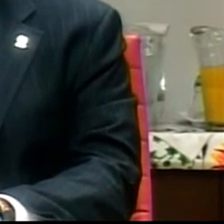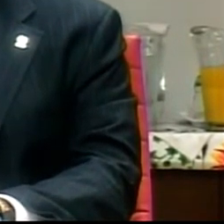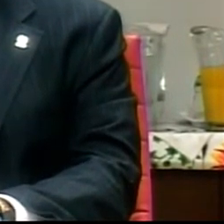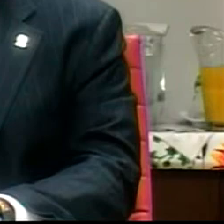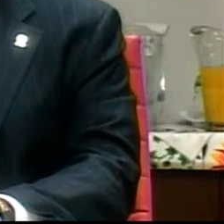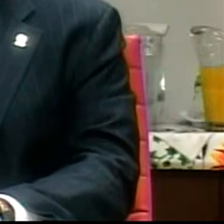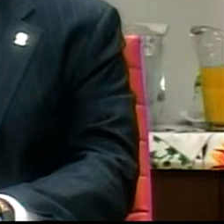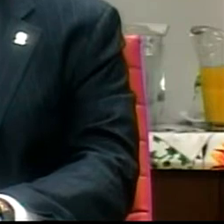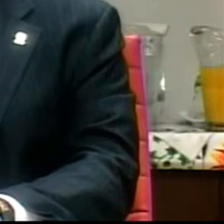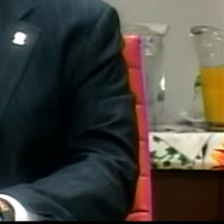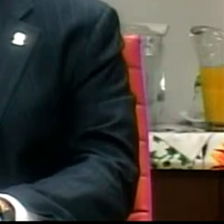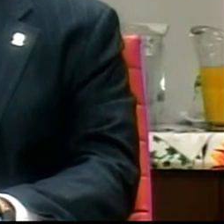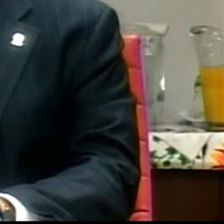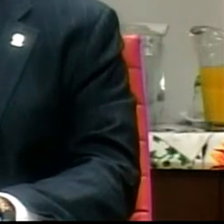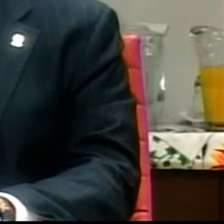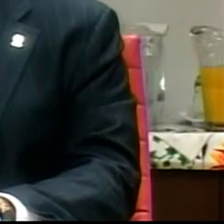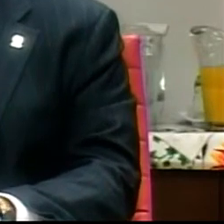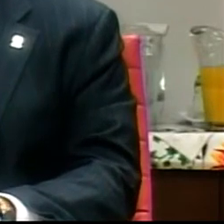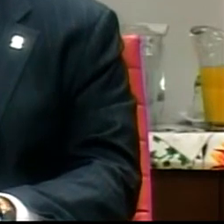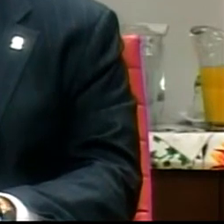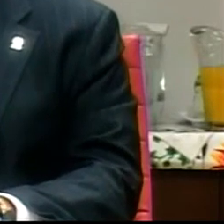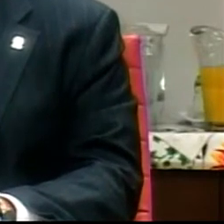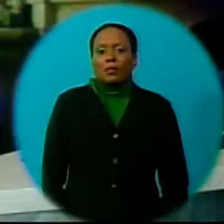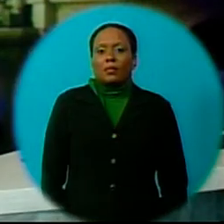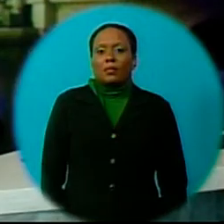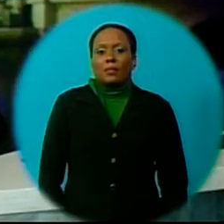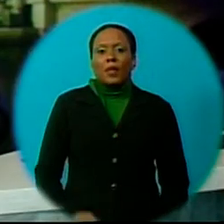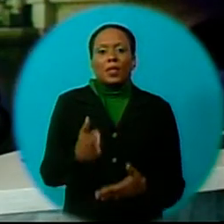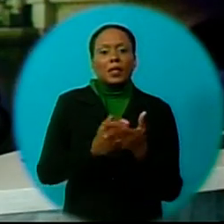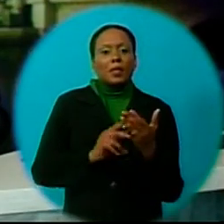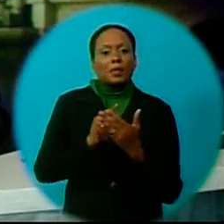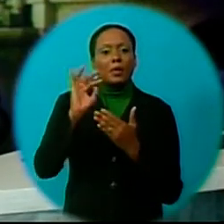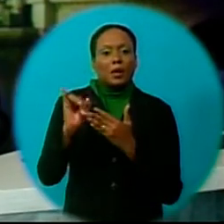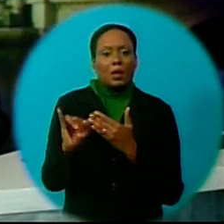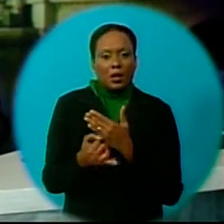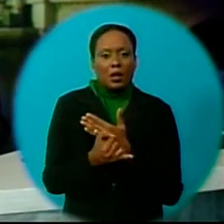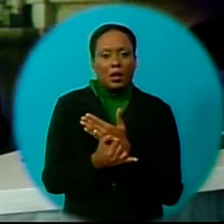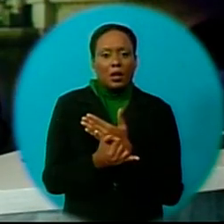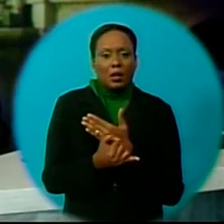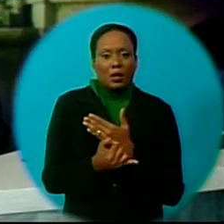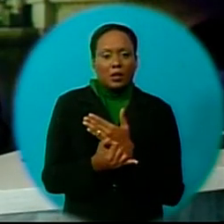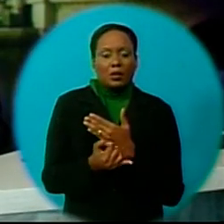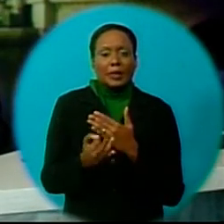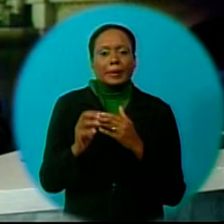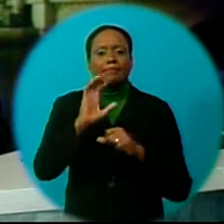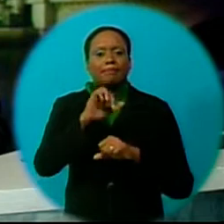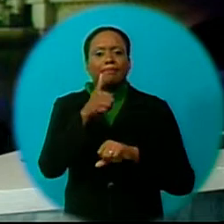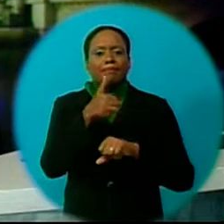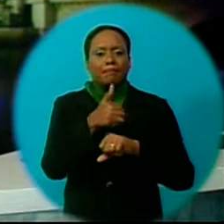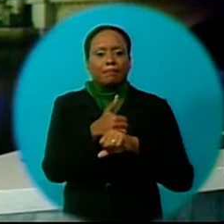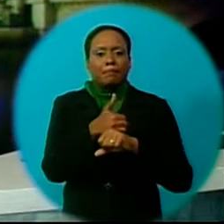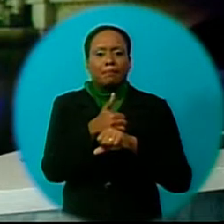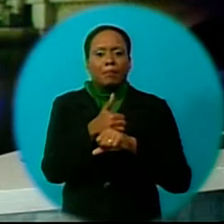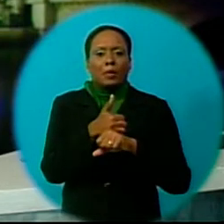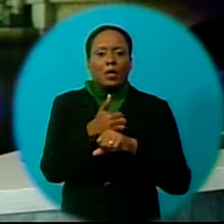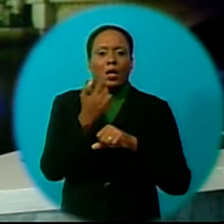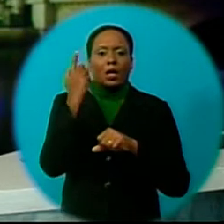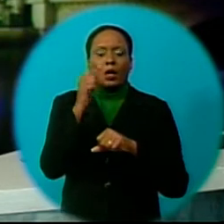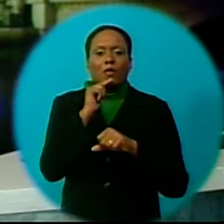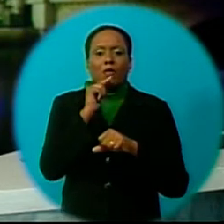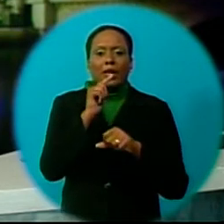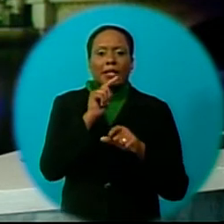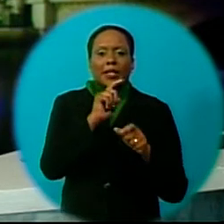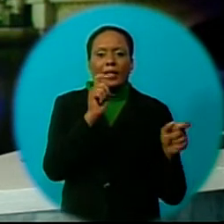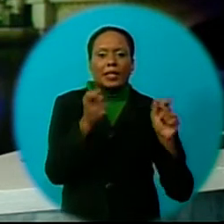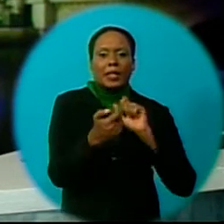challenges there on the West Coast. Well, some of those projects, according to Minister Lowe, are designed to reverse the